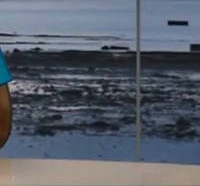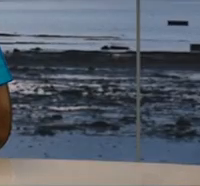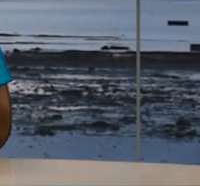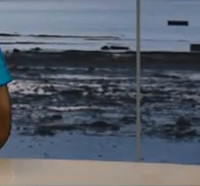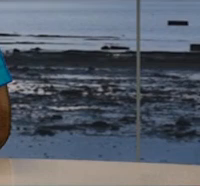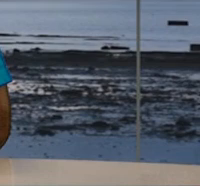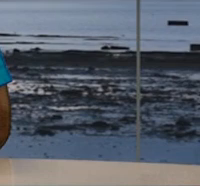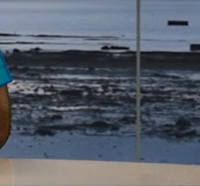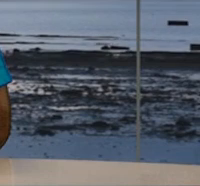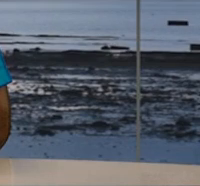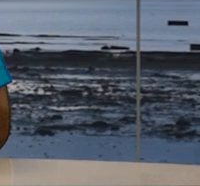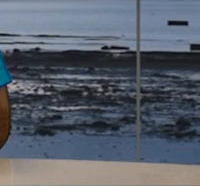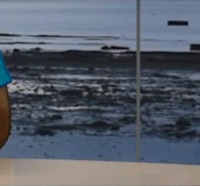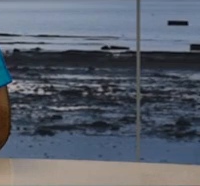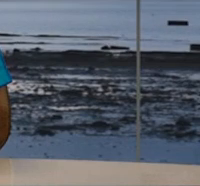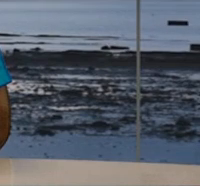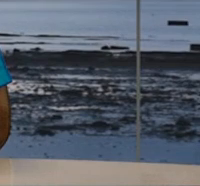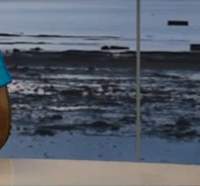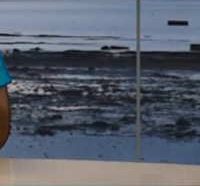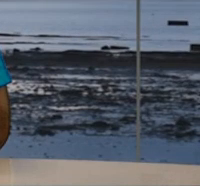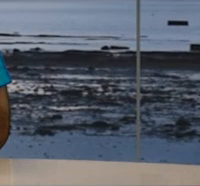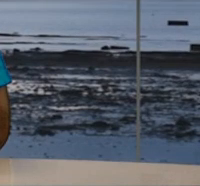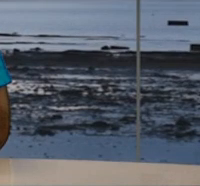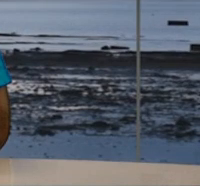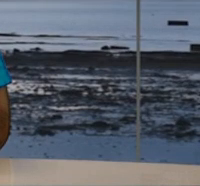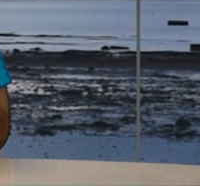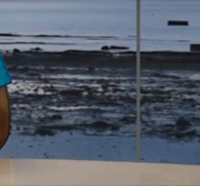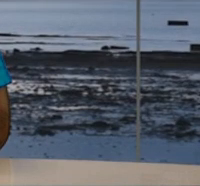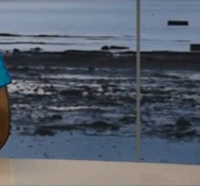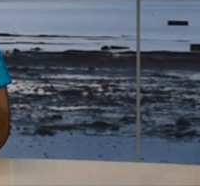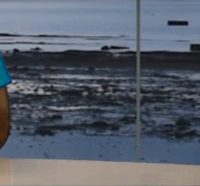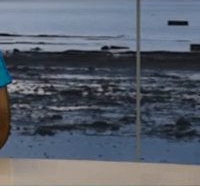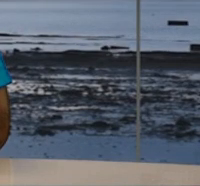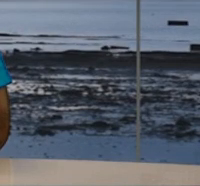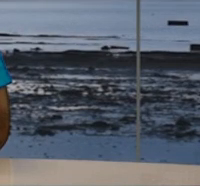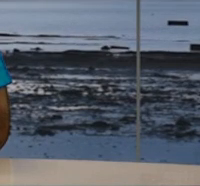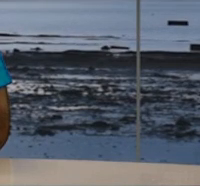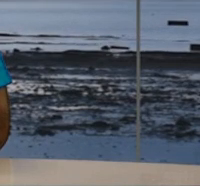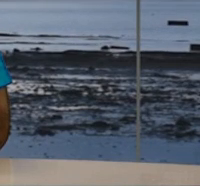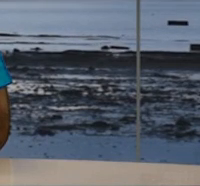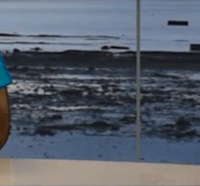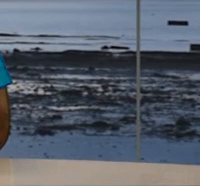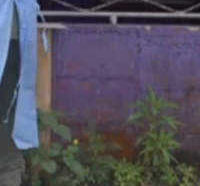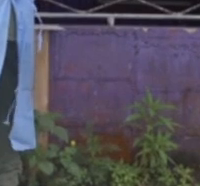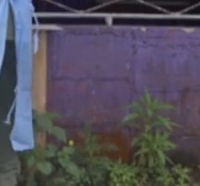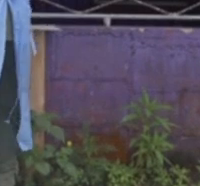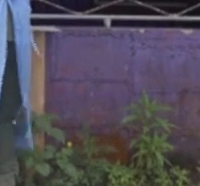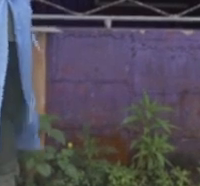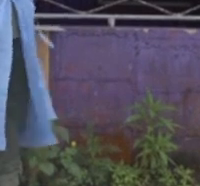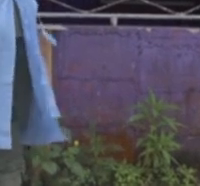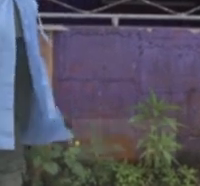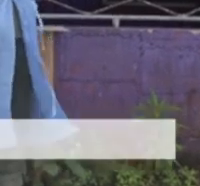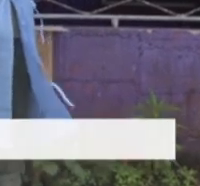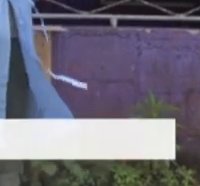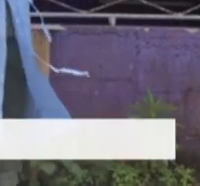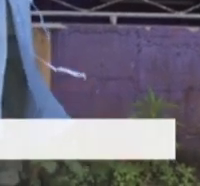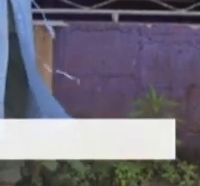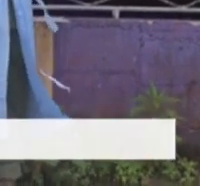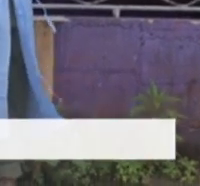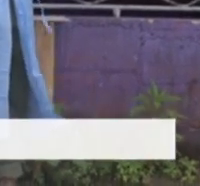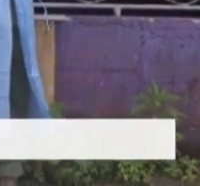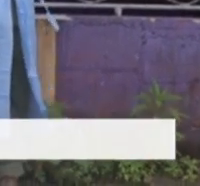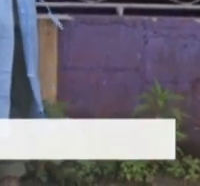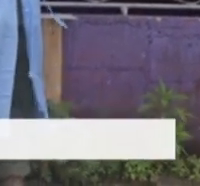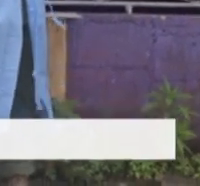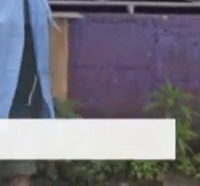at the number of cases of COVID-19 in the country, agile decision-making is vital for the health ministry. Minister Dr. Ifremi